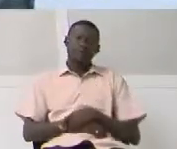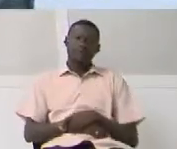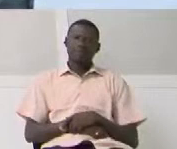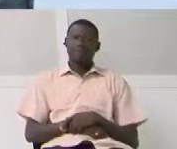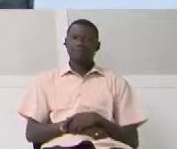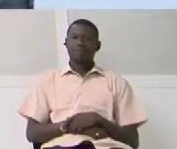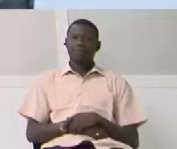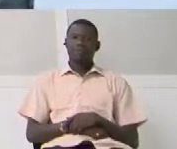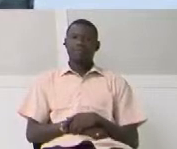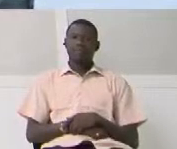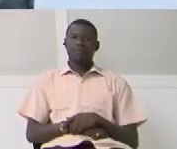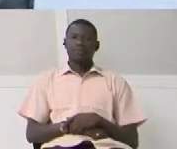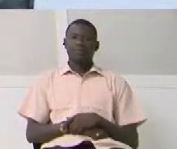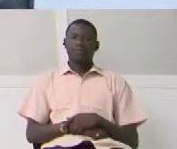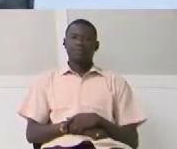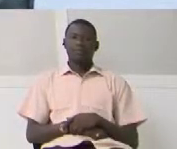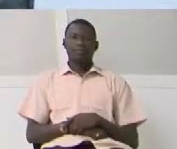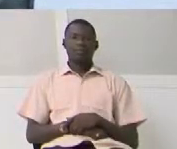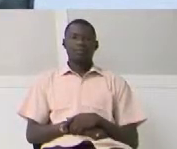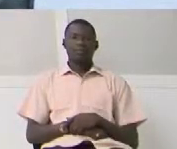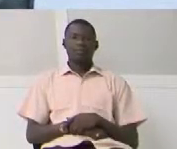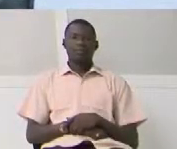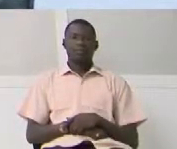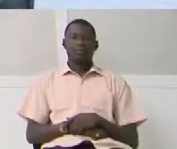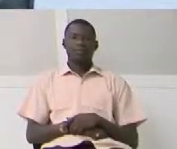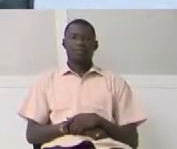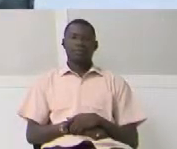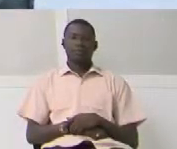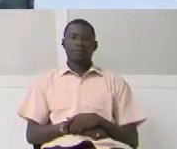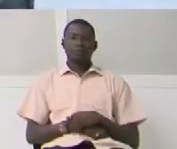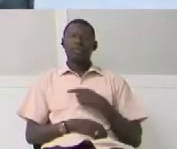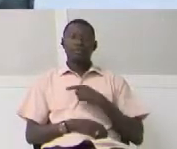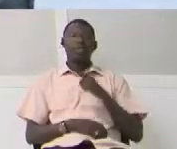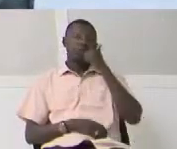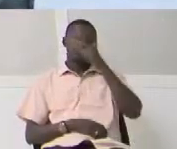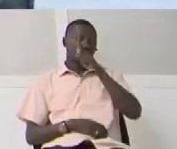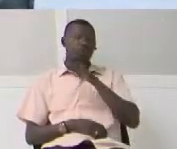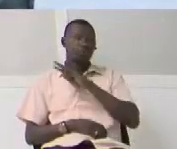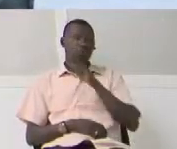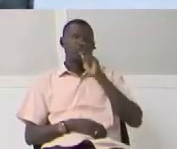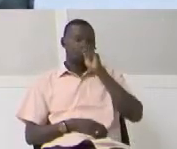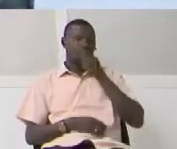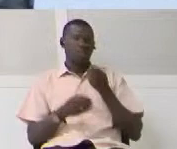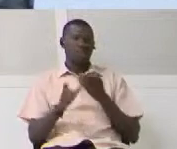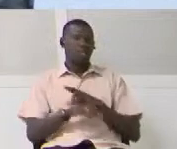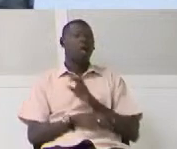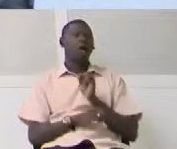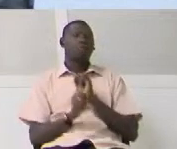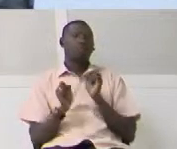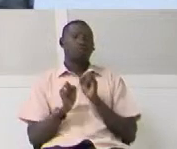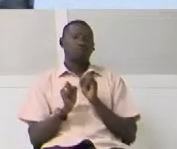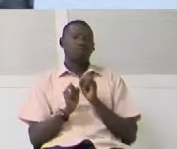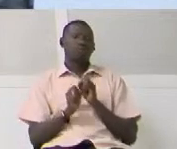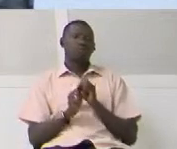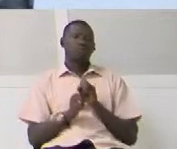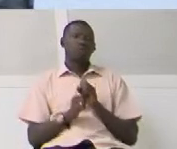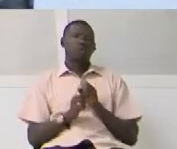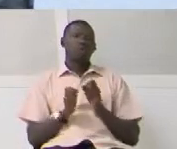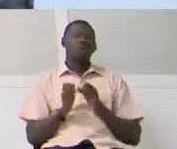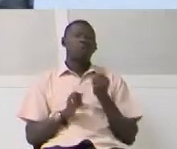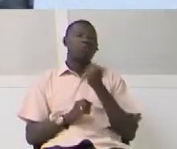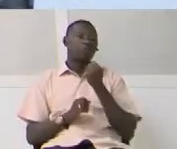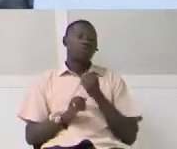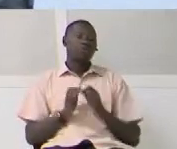bi ñu yalla mo tuddu de dayam de I think maybe God did not destine him to die because am ko fetal ci